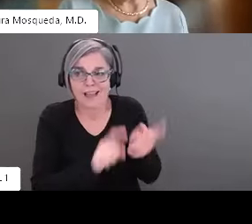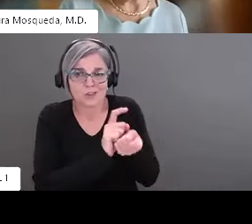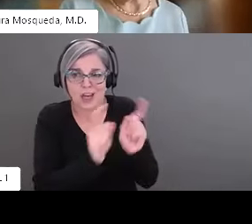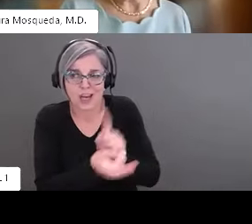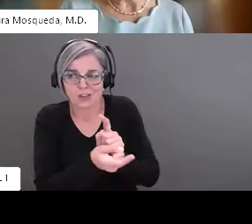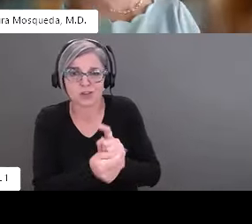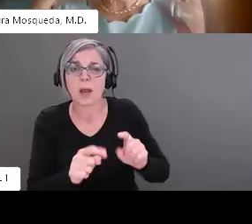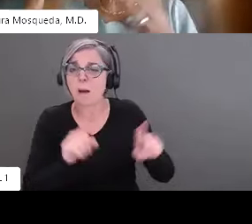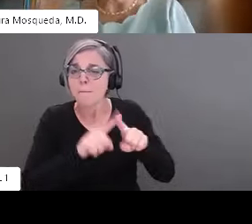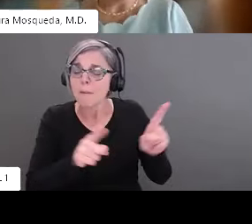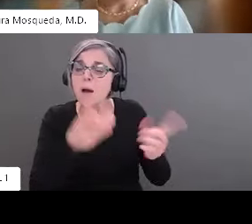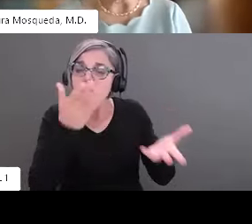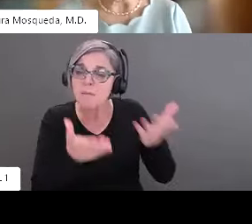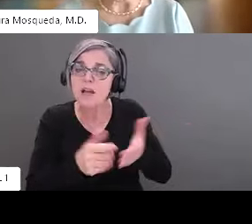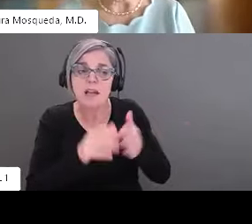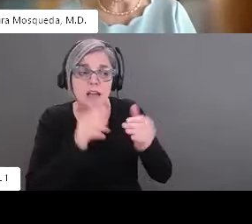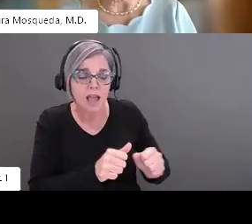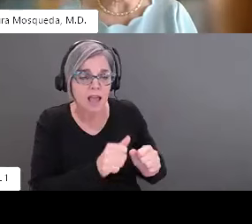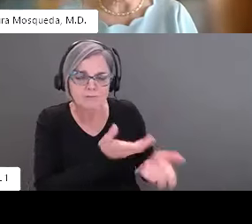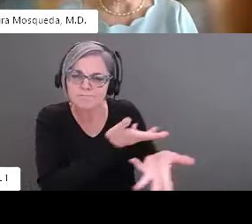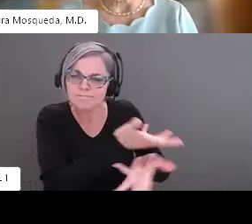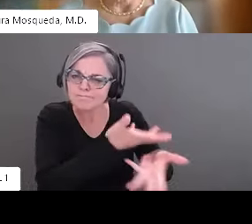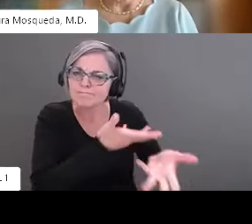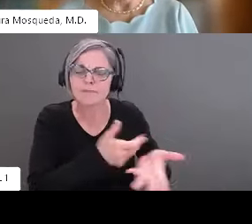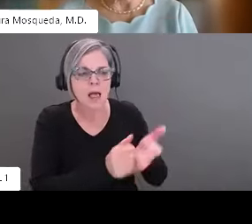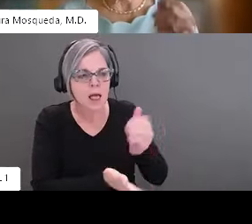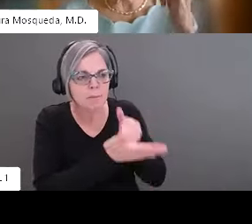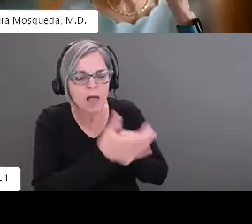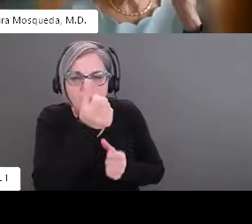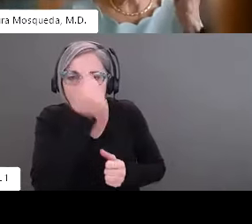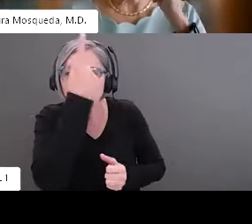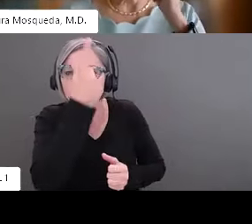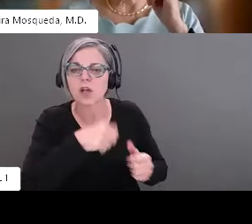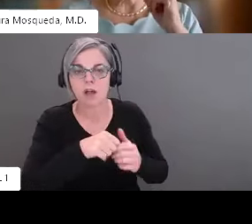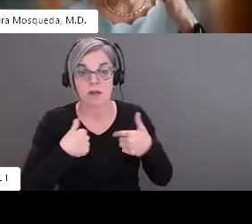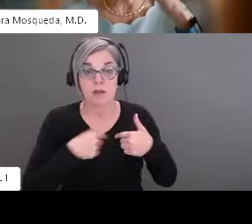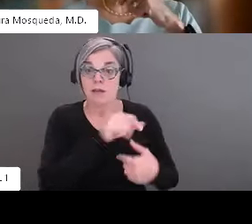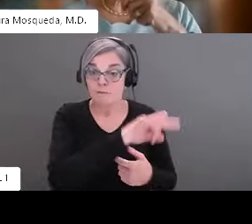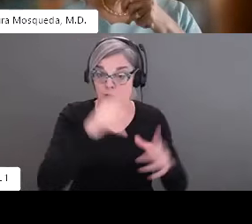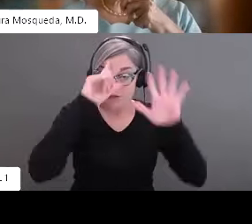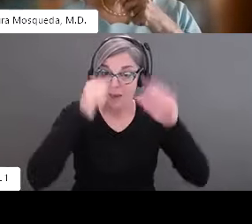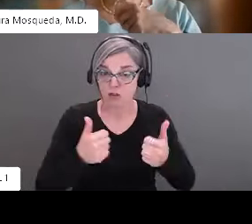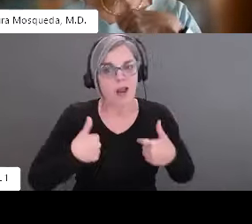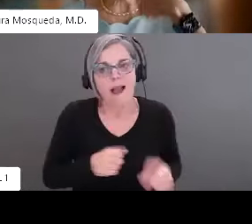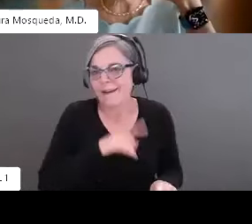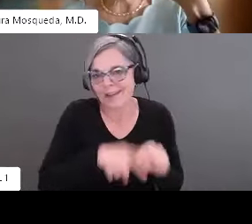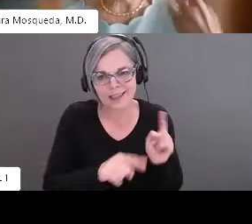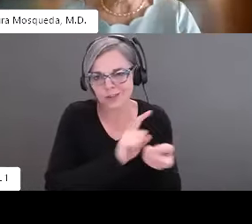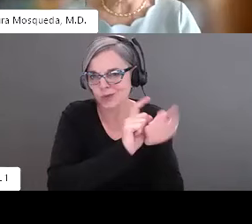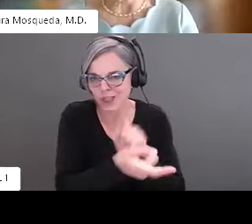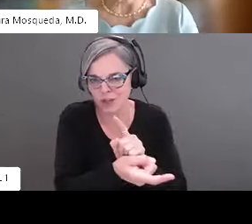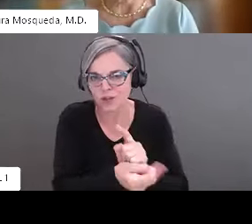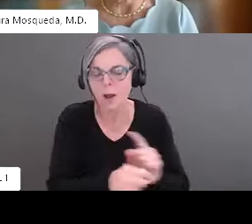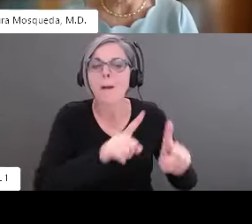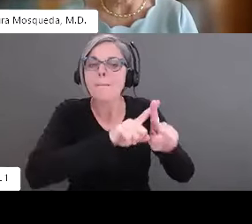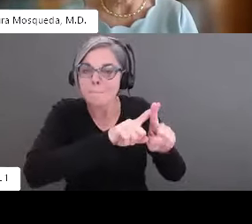have a dementia, I can't change the fact that they have a dementia, but I can look for things that might be causing